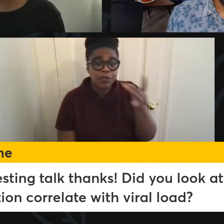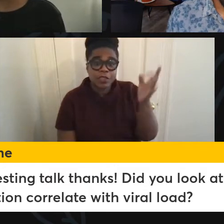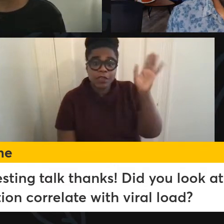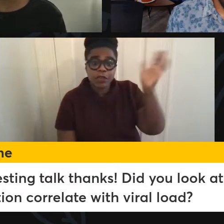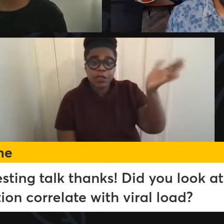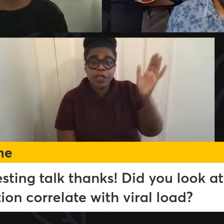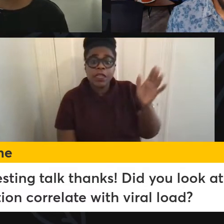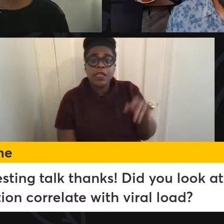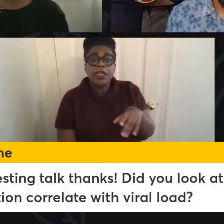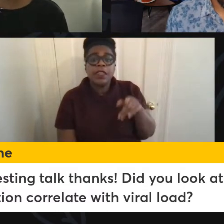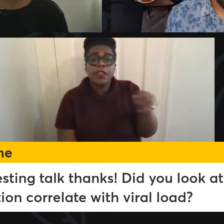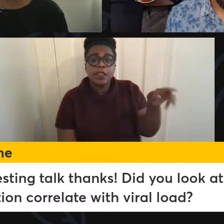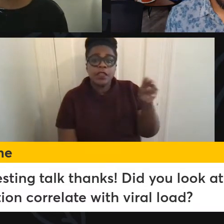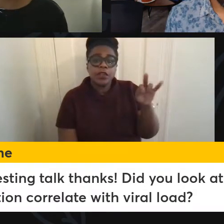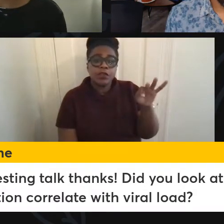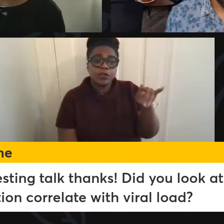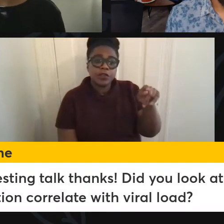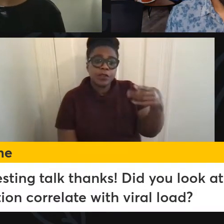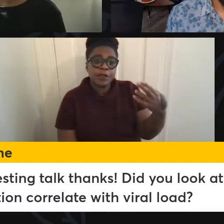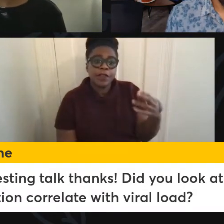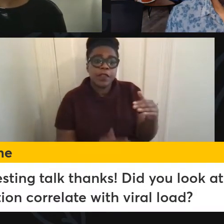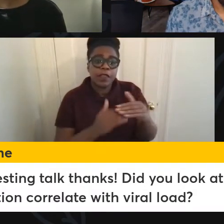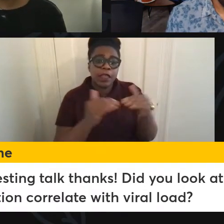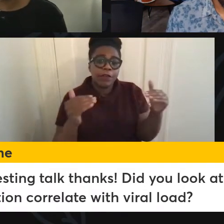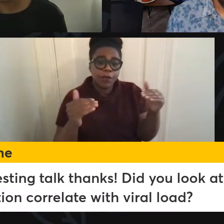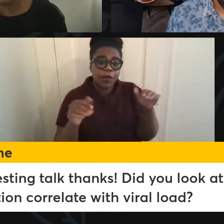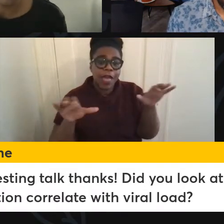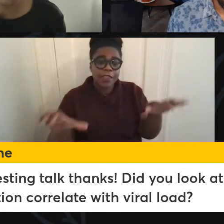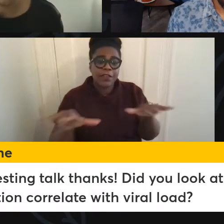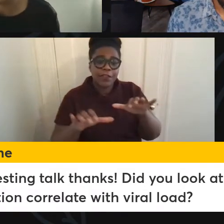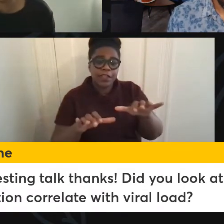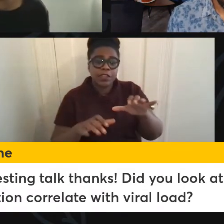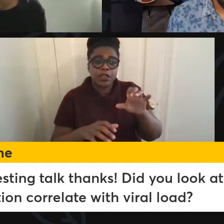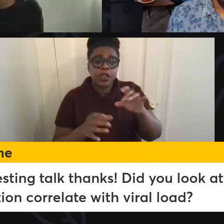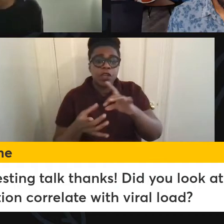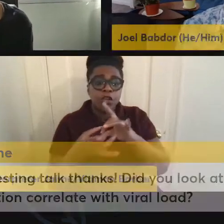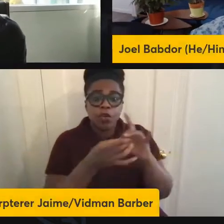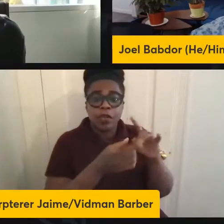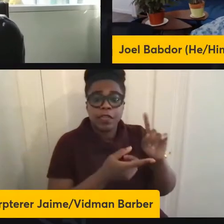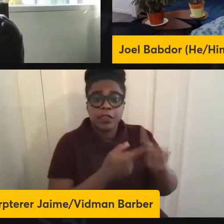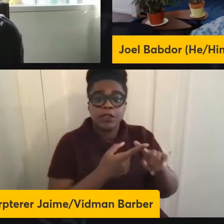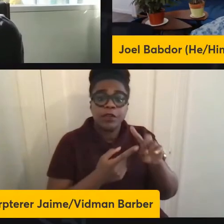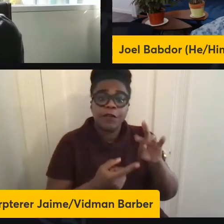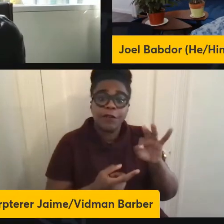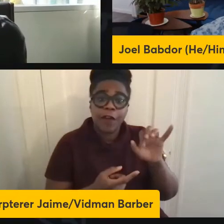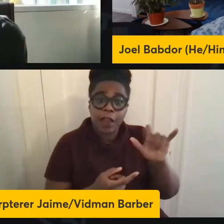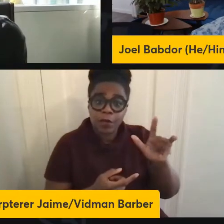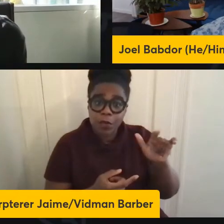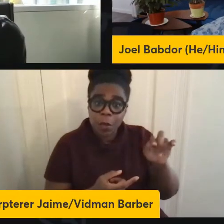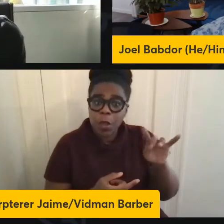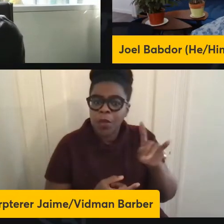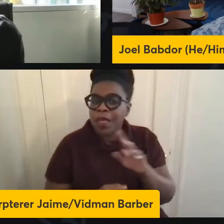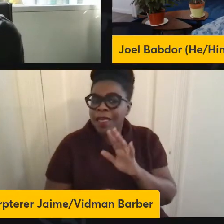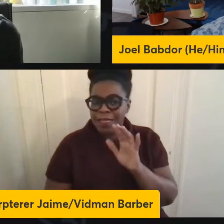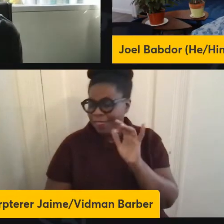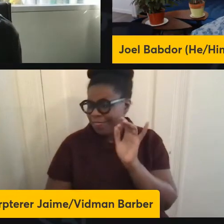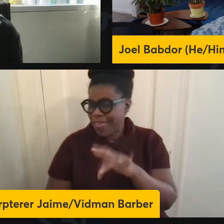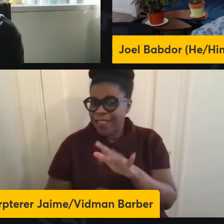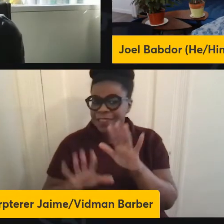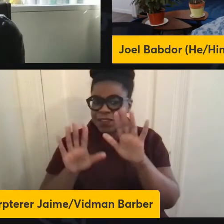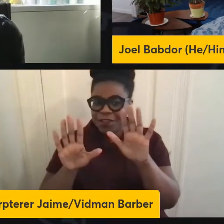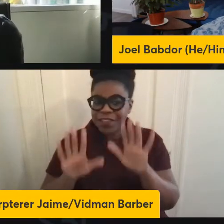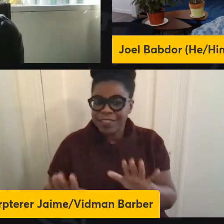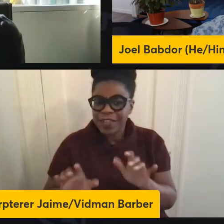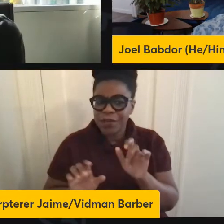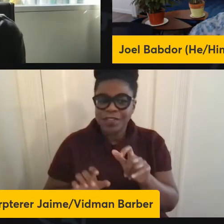how neutrophil level activation correlate with viral load? Yeah, that's a fantastic question. And we did. So sorry, I